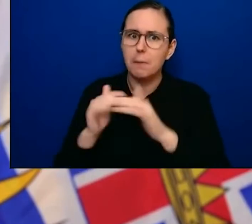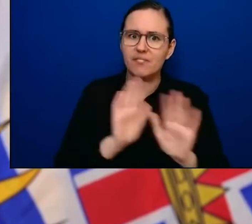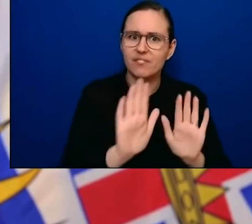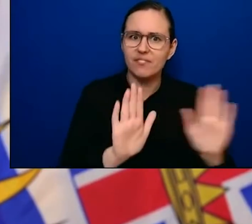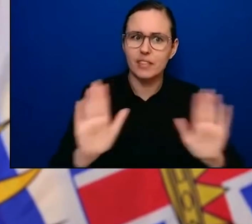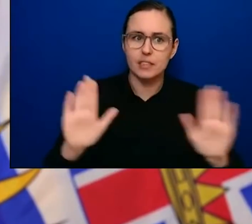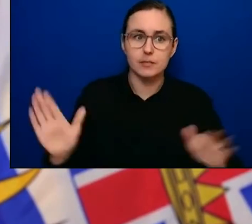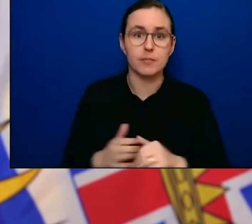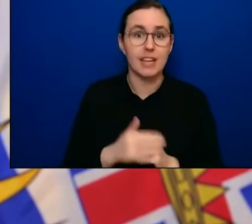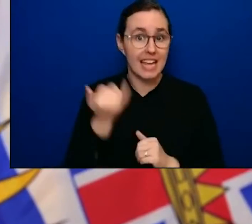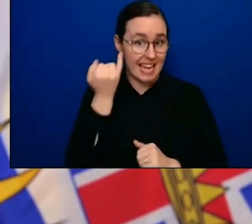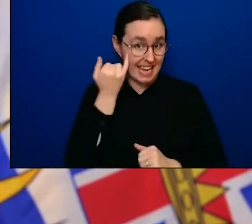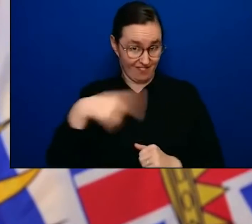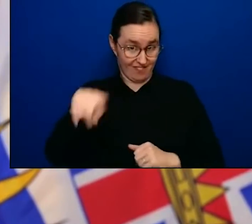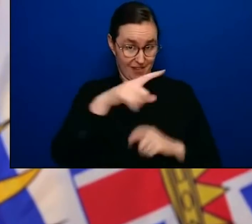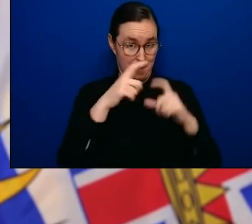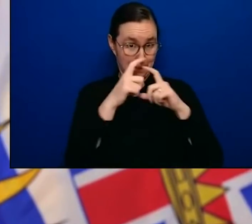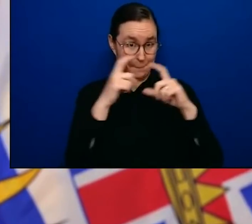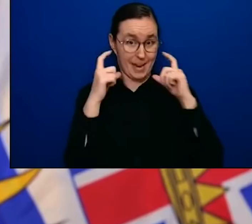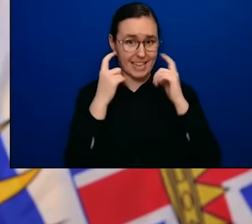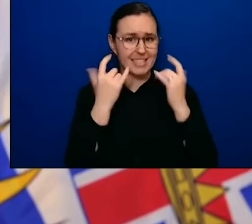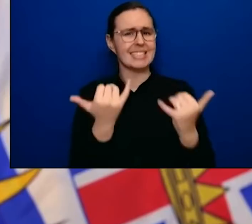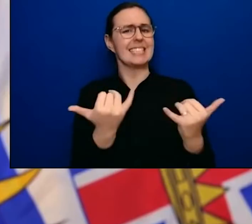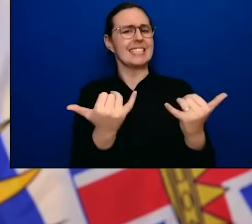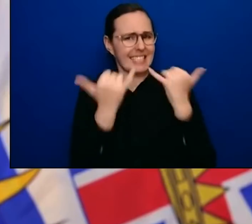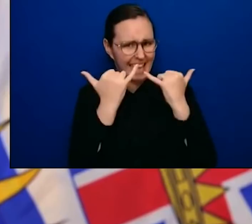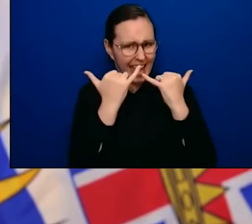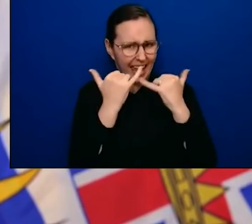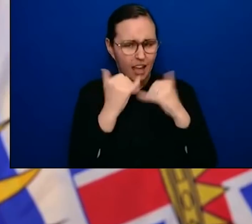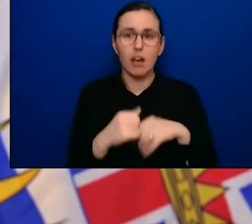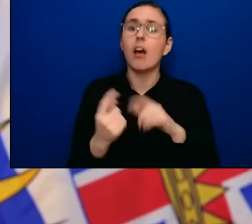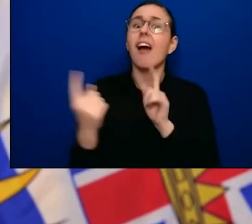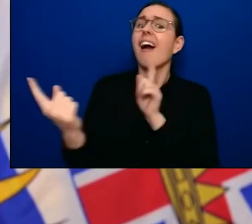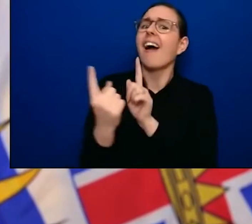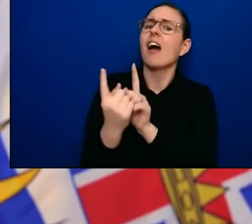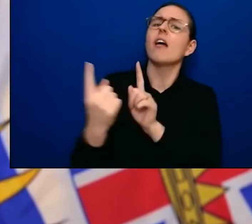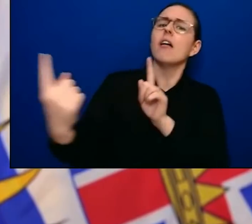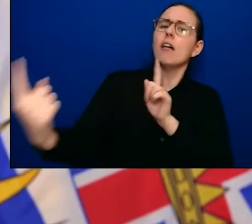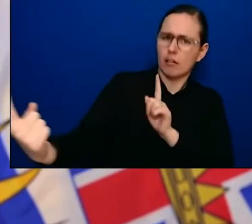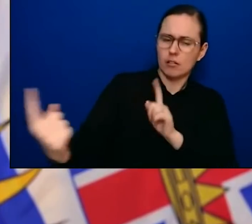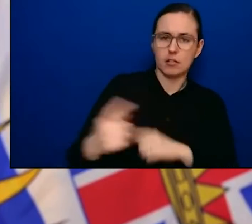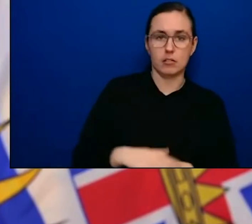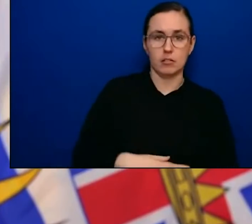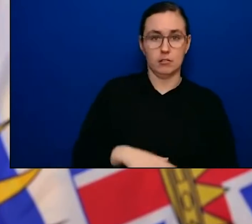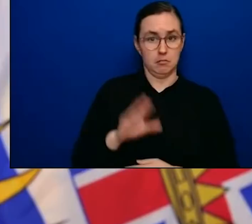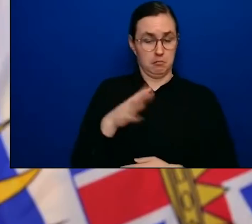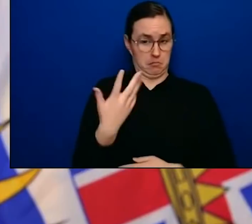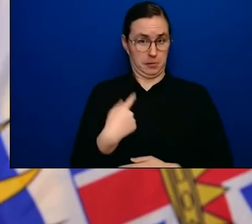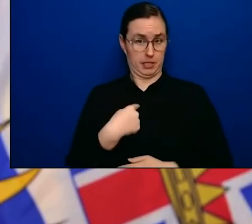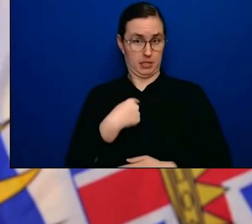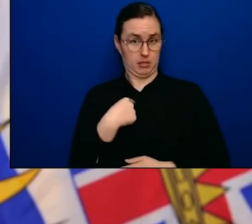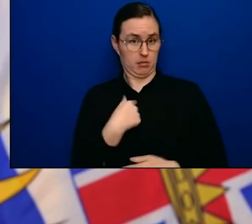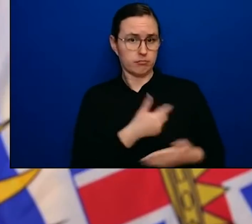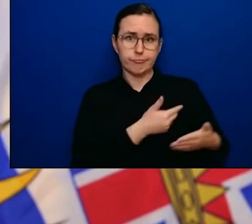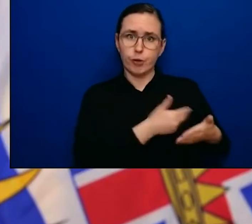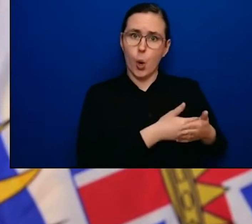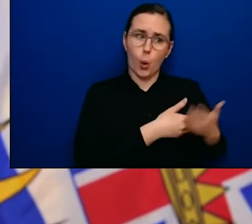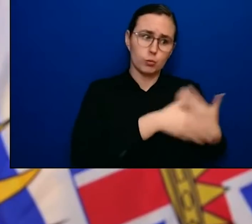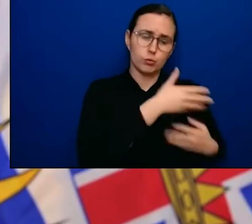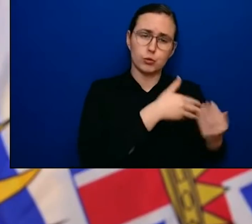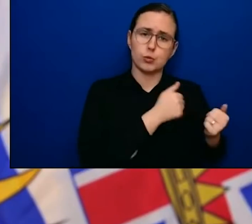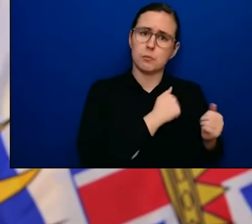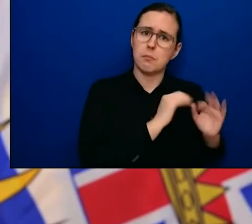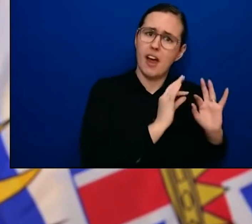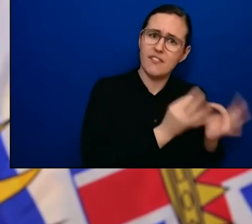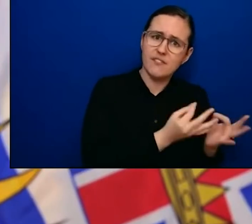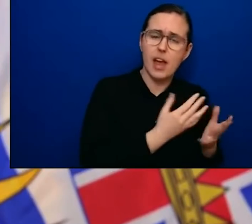particularly if we have people in our family, in our community, in our workplace who are vulnerable to more severe illness. It's about